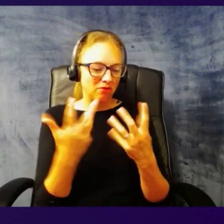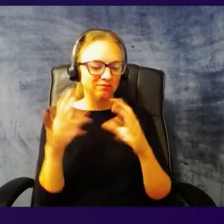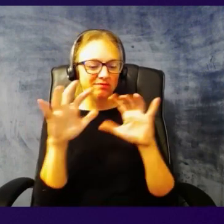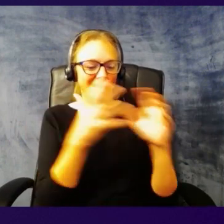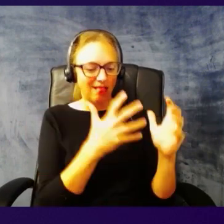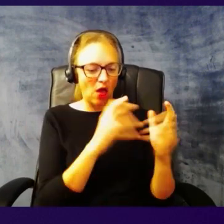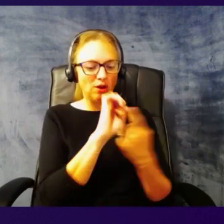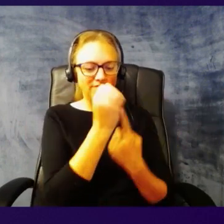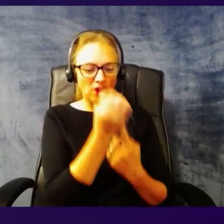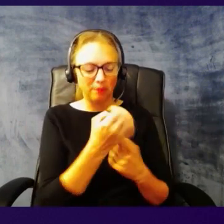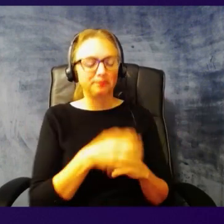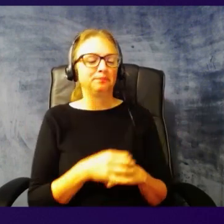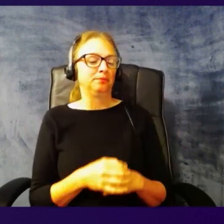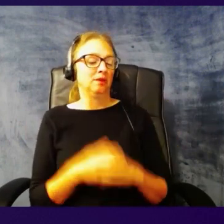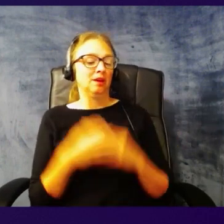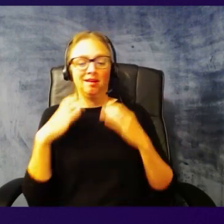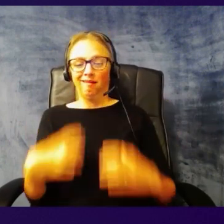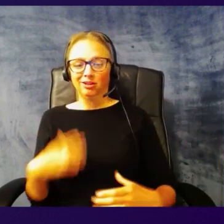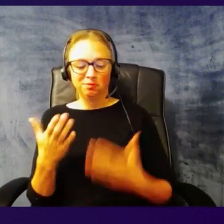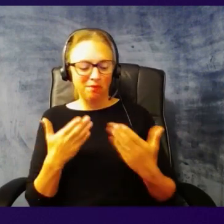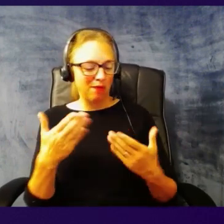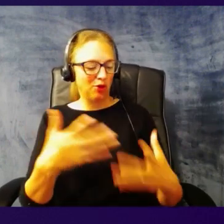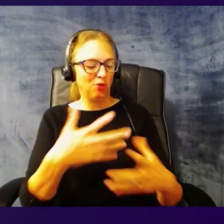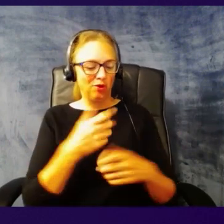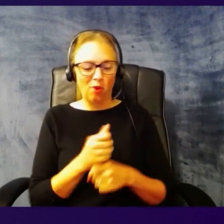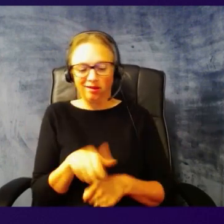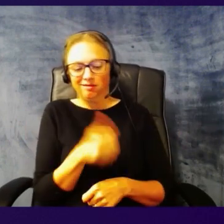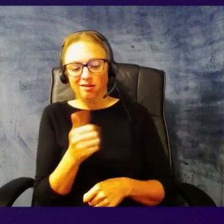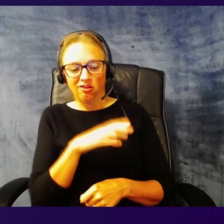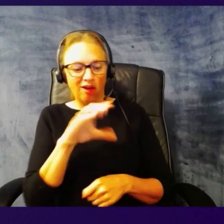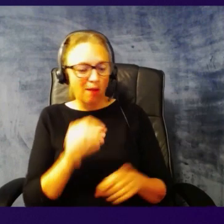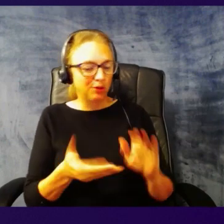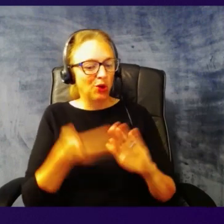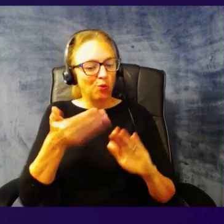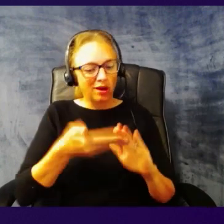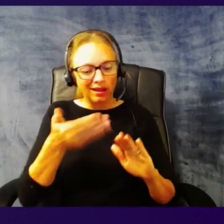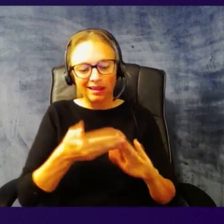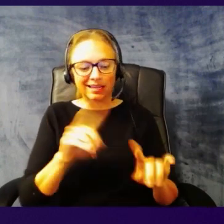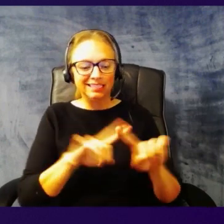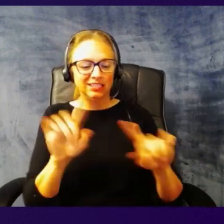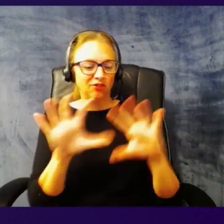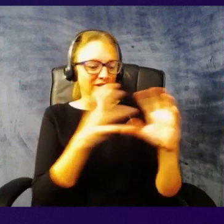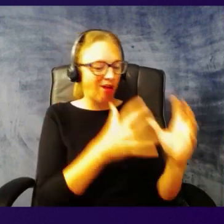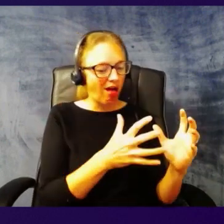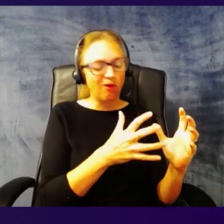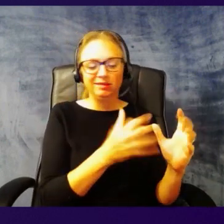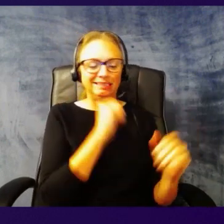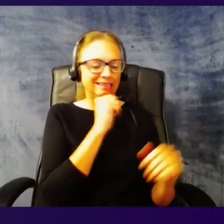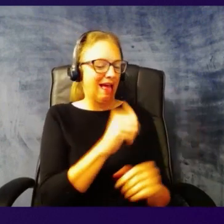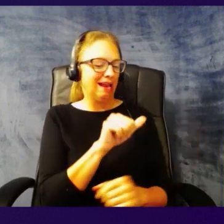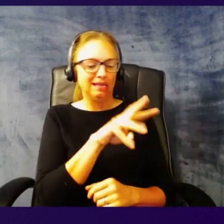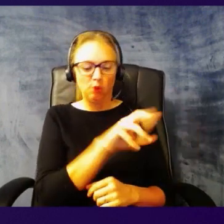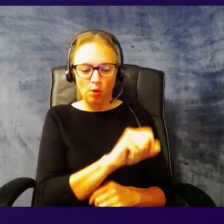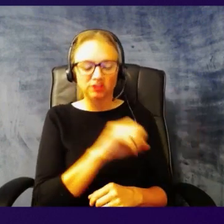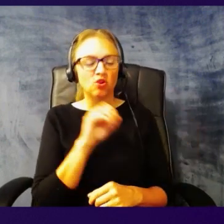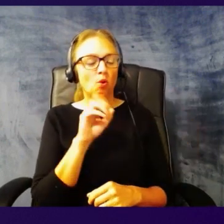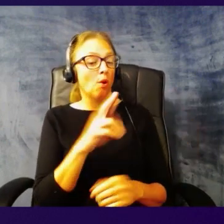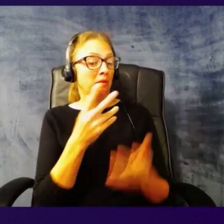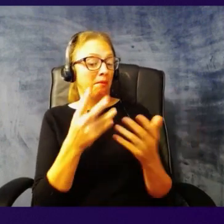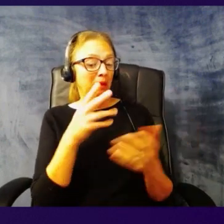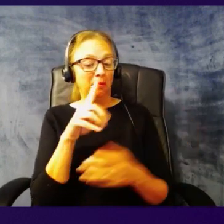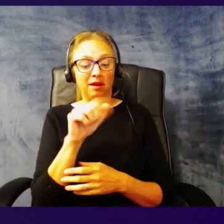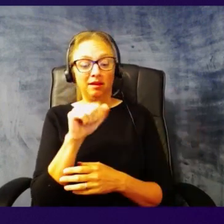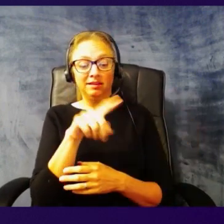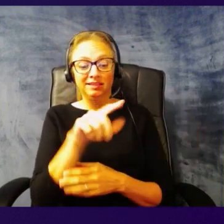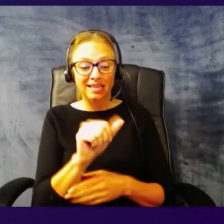A customer may have acquired some other company that's running in a different cloud other than AWS, or maybe they have data that